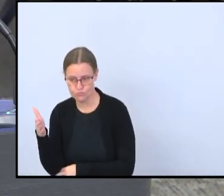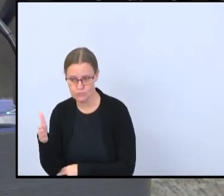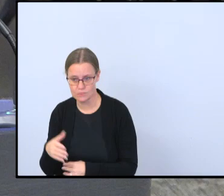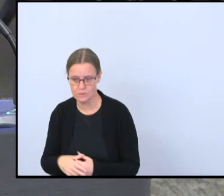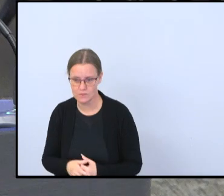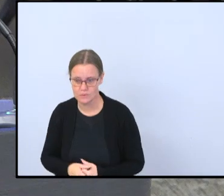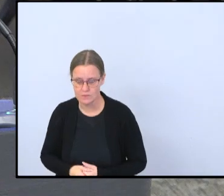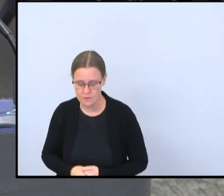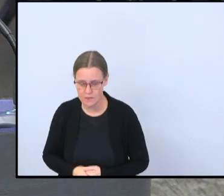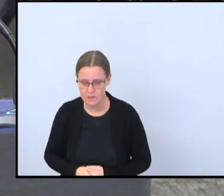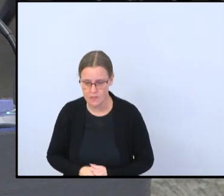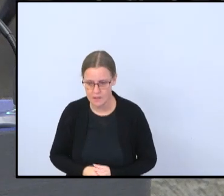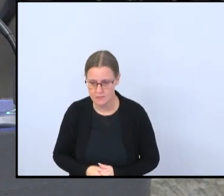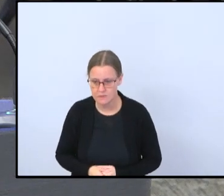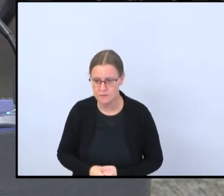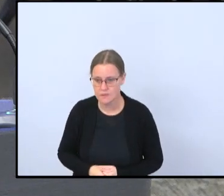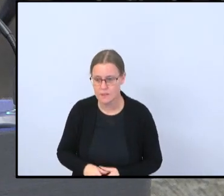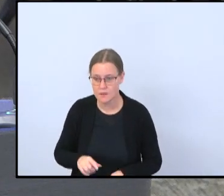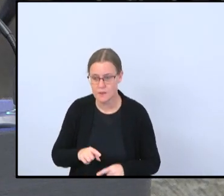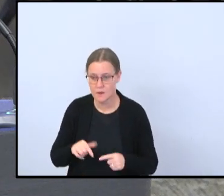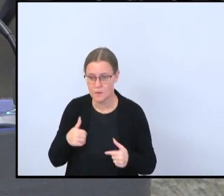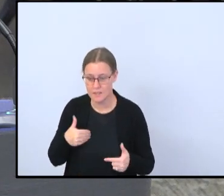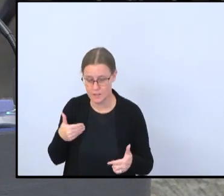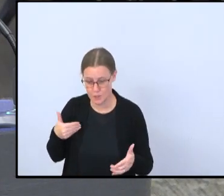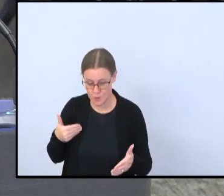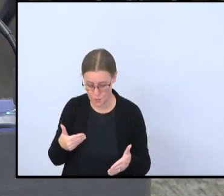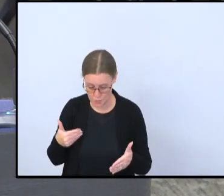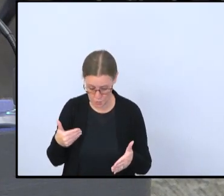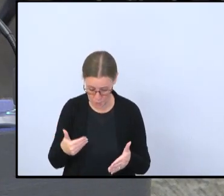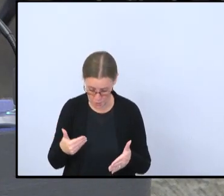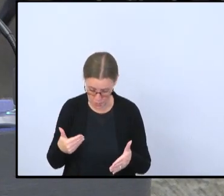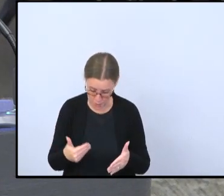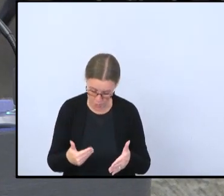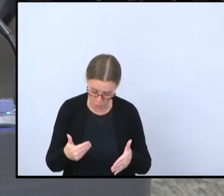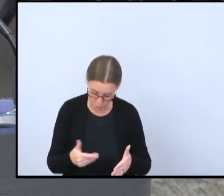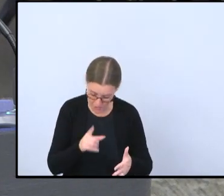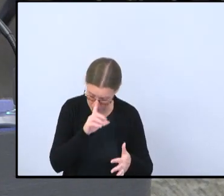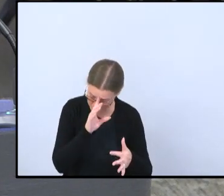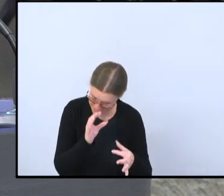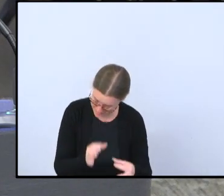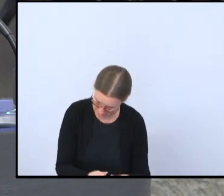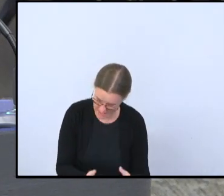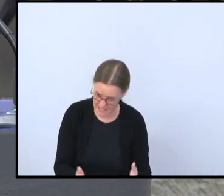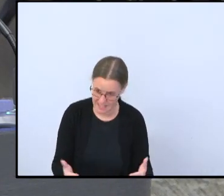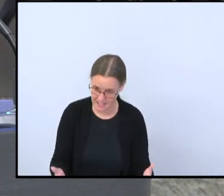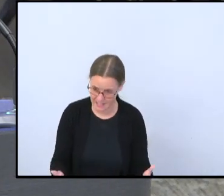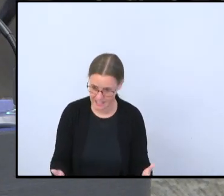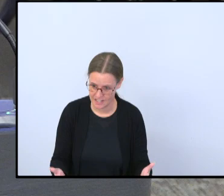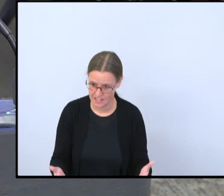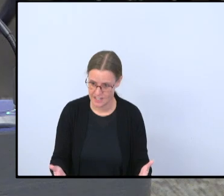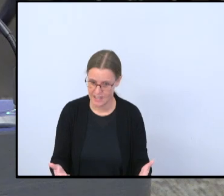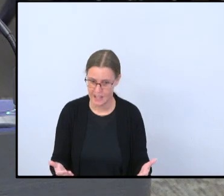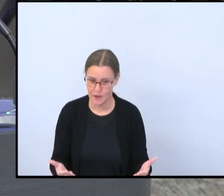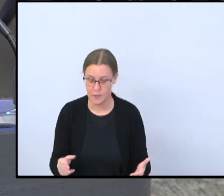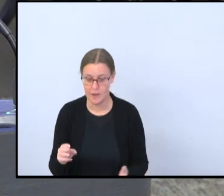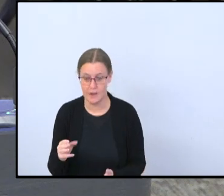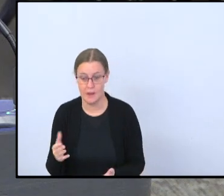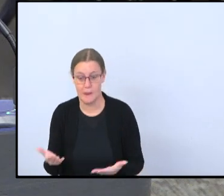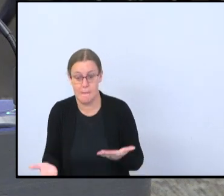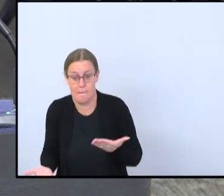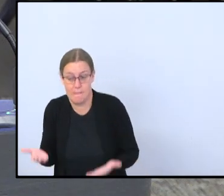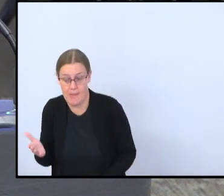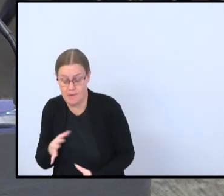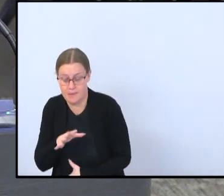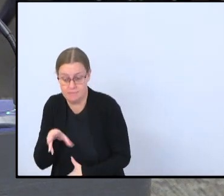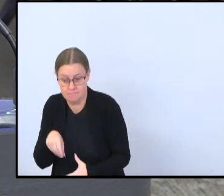as we get closer to decision time, that's when that may or may not be included. Okay.